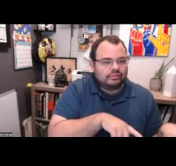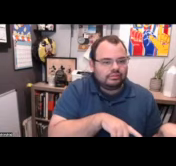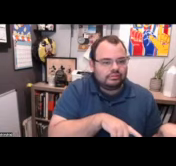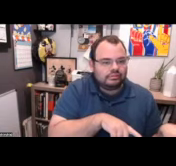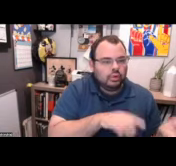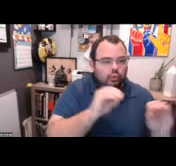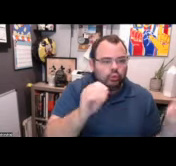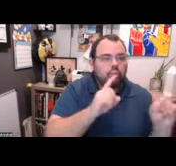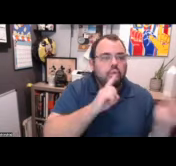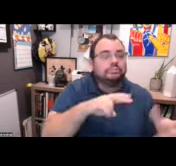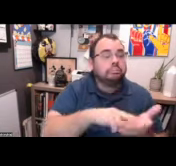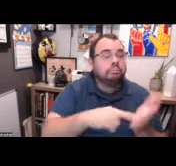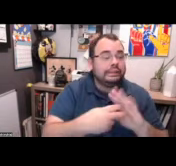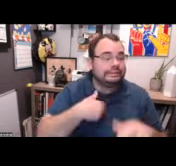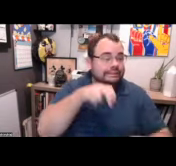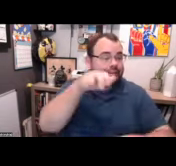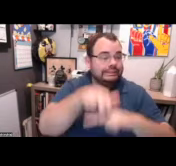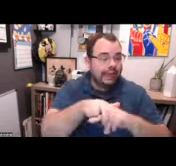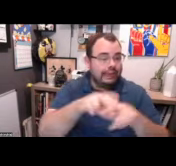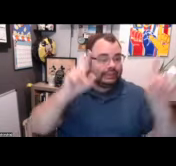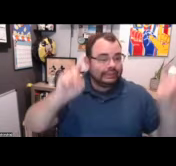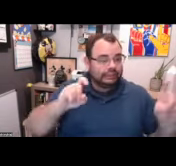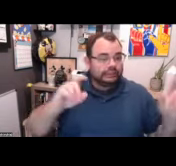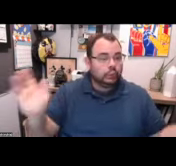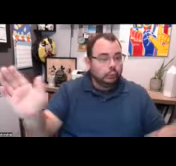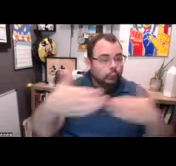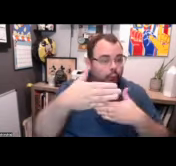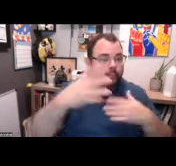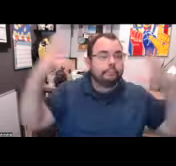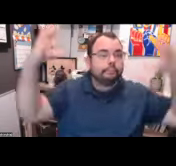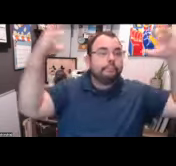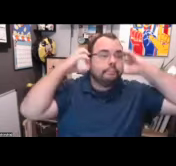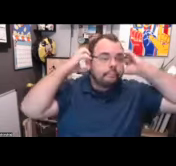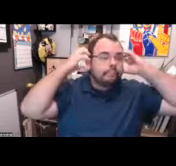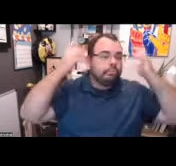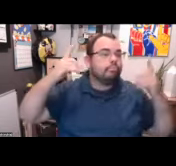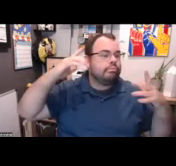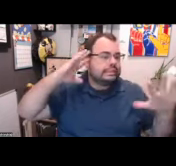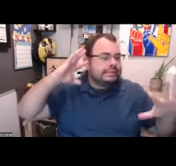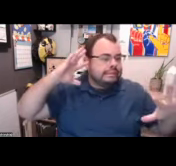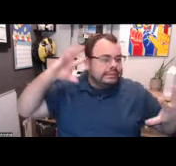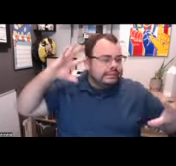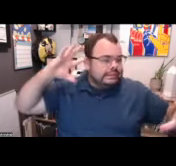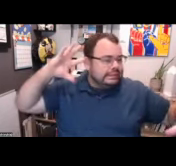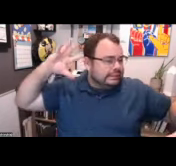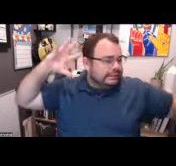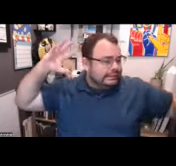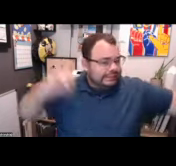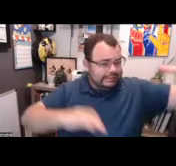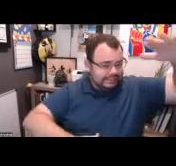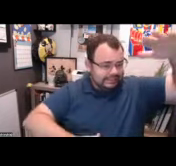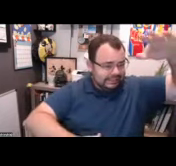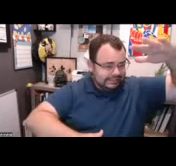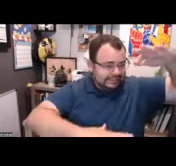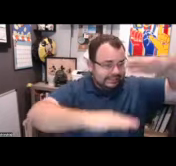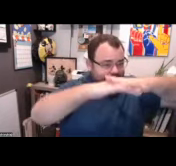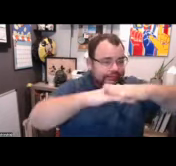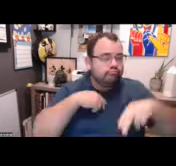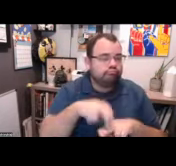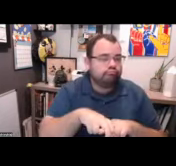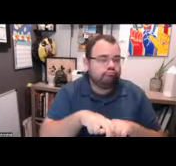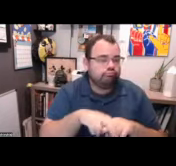No response. No response means I'm sitting in the room with the headphones on, and the sound is